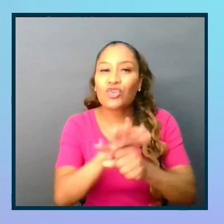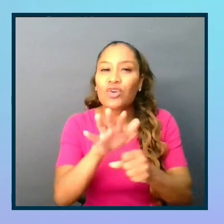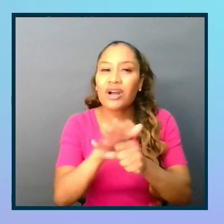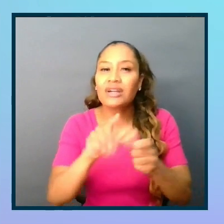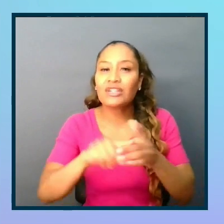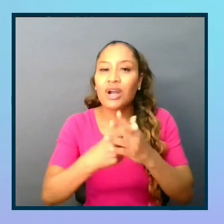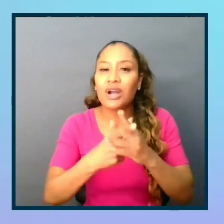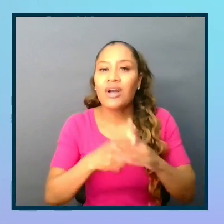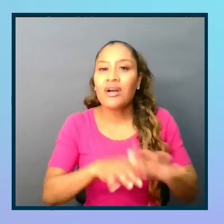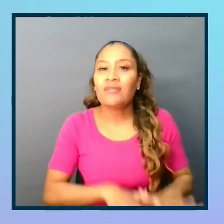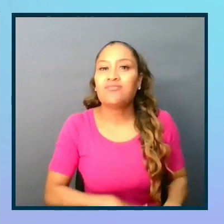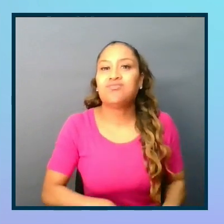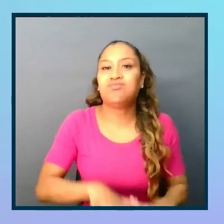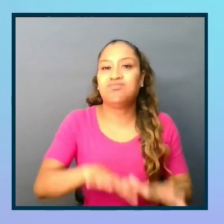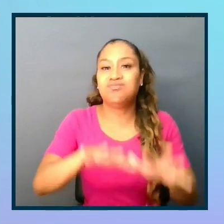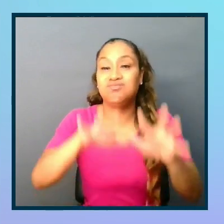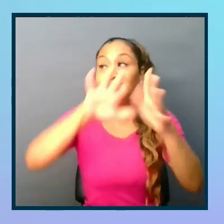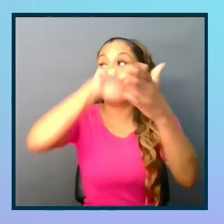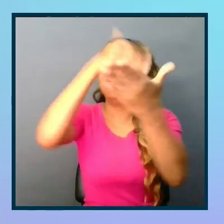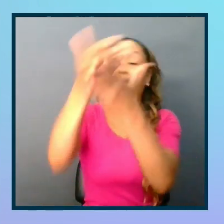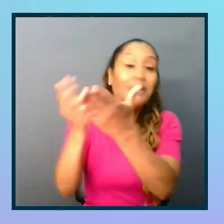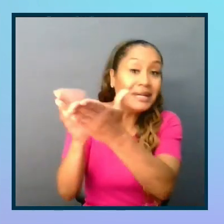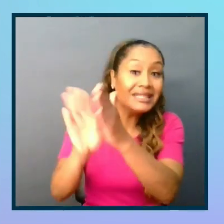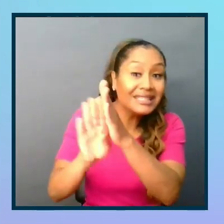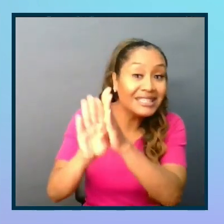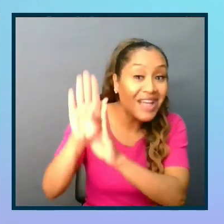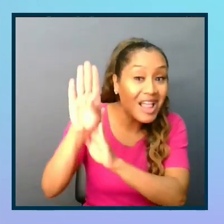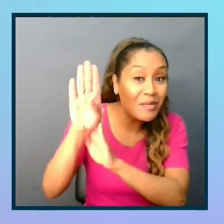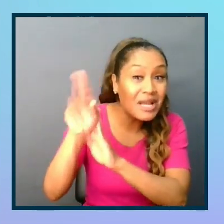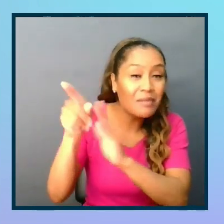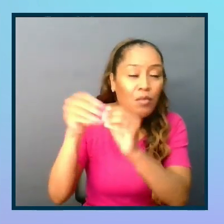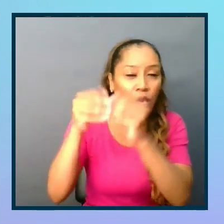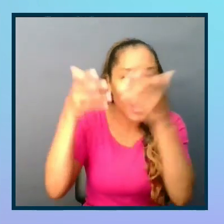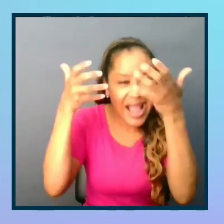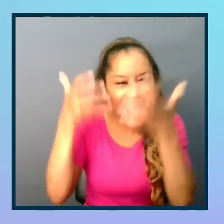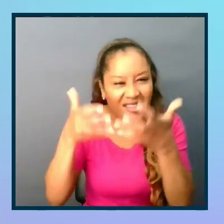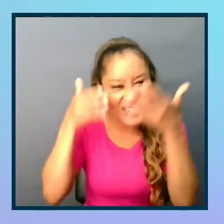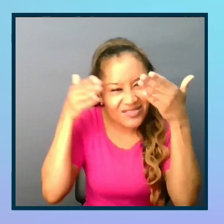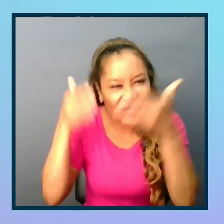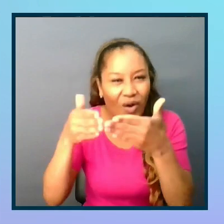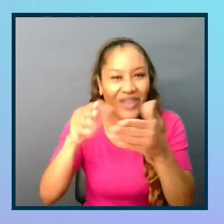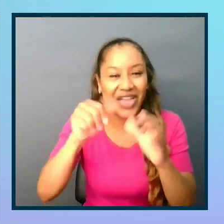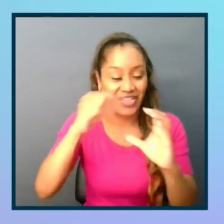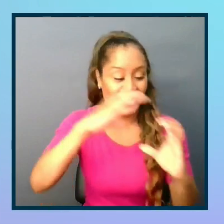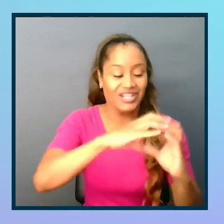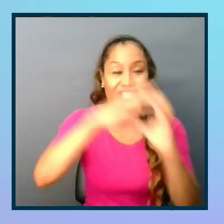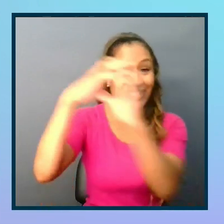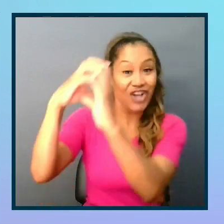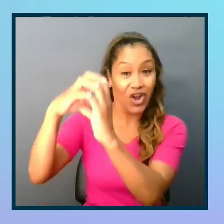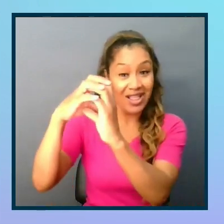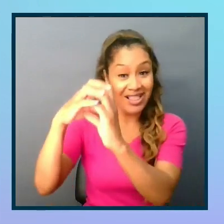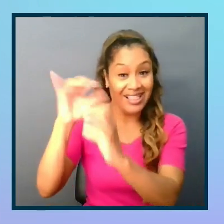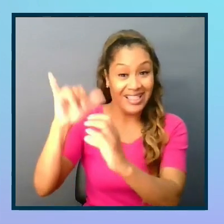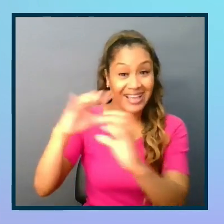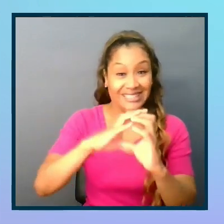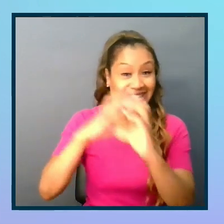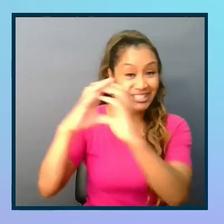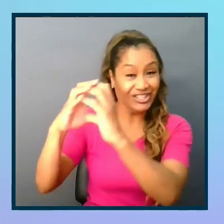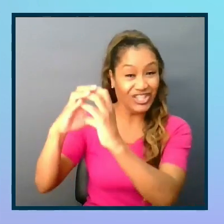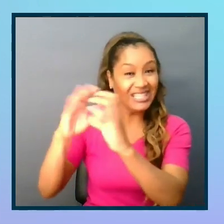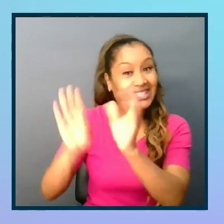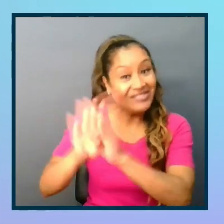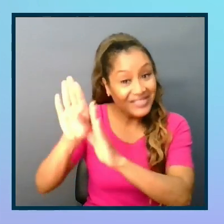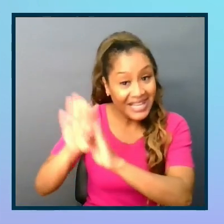groundswell so that when they actually get to the development side of it, which is heavily more, that other circle I mentioned, that is the